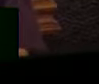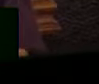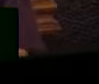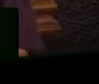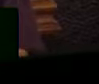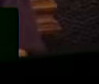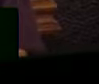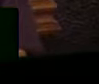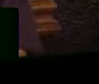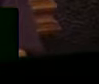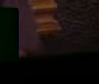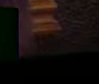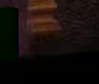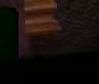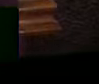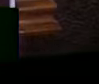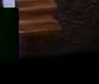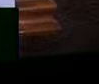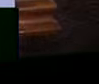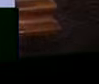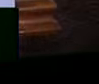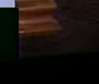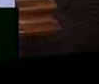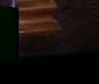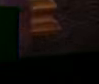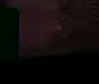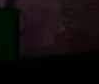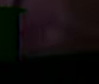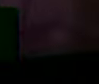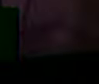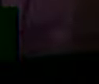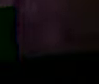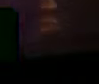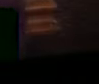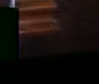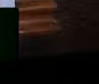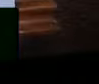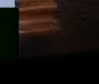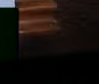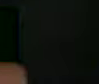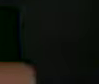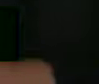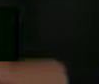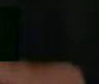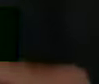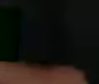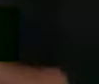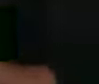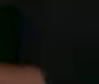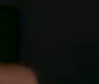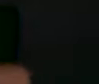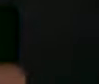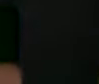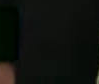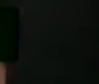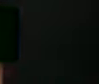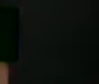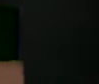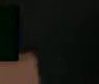surrogate mothers. That's why my friends and I are in trouble. I'm Joseph, and this is my partner,